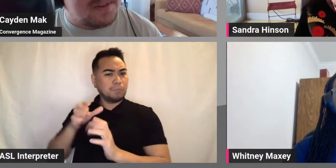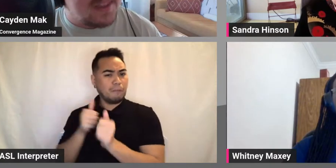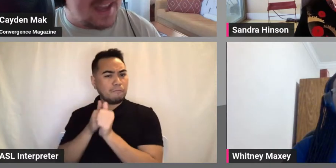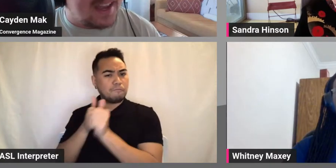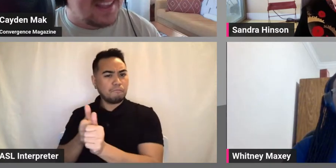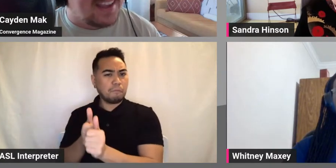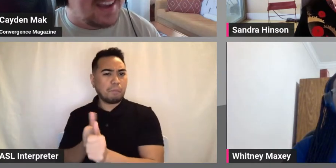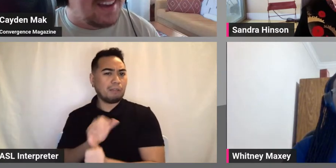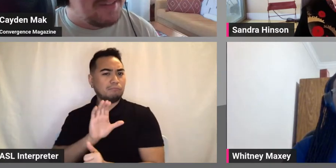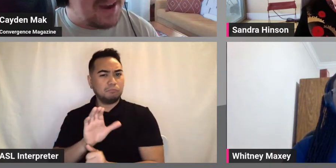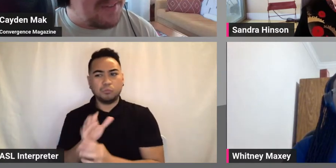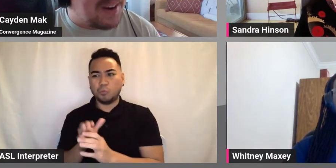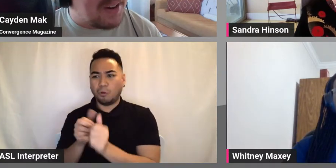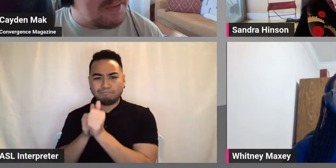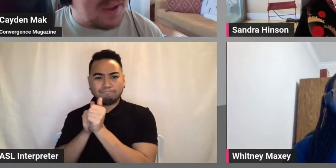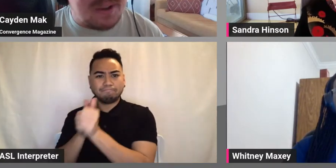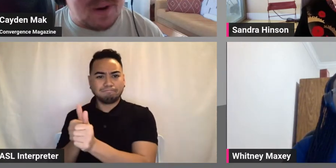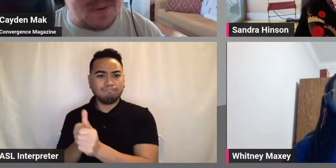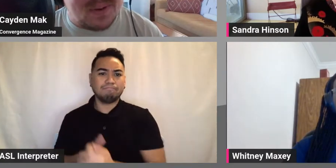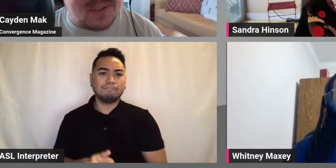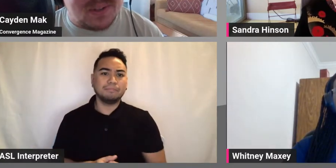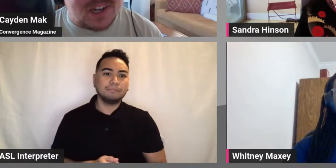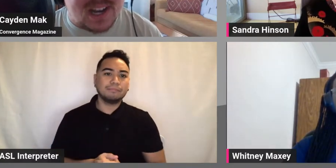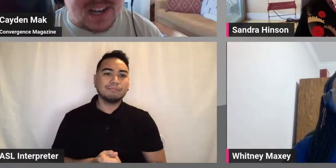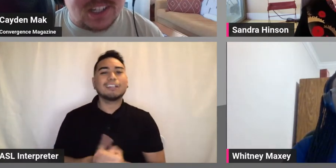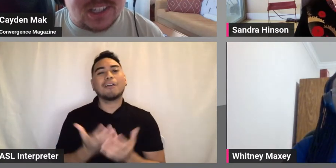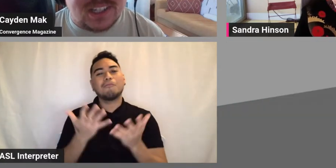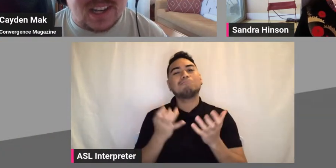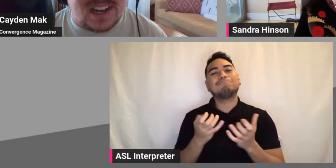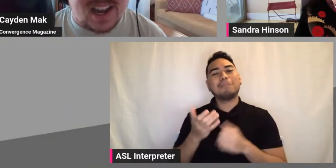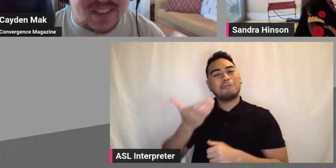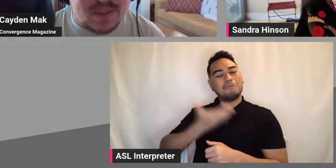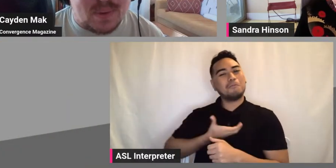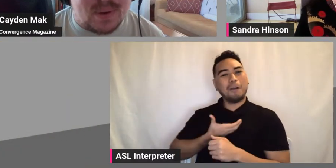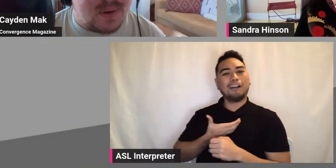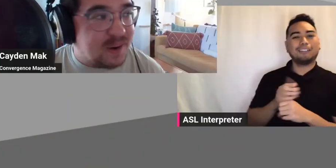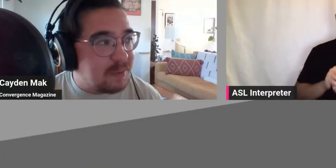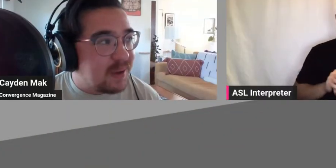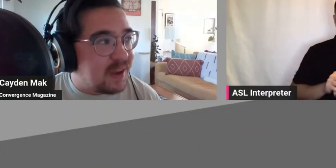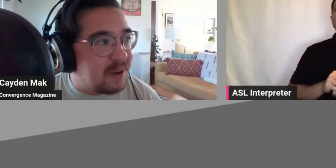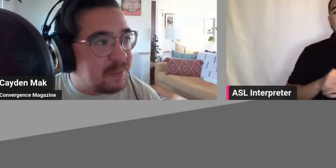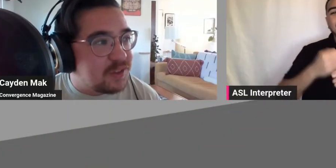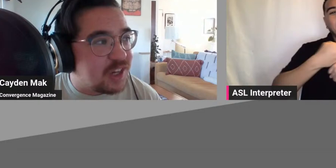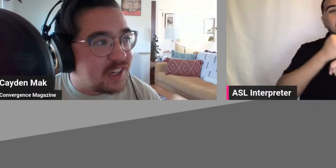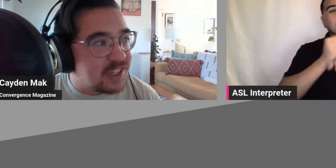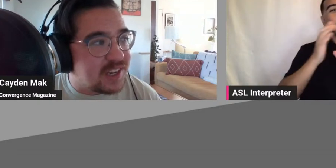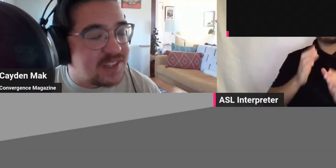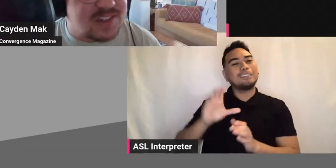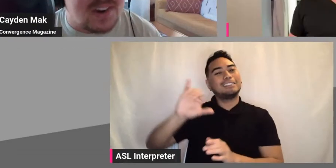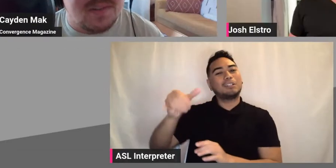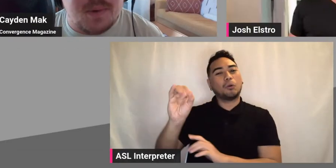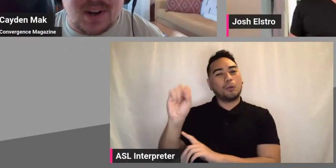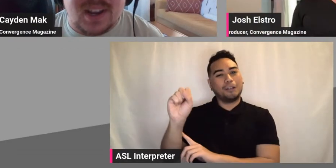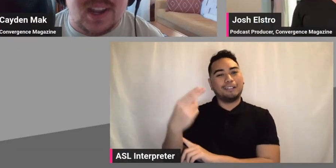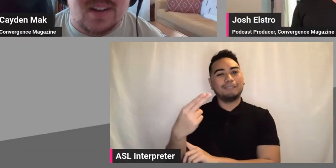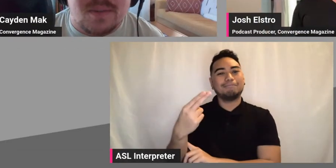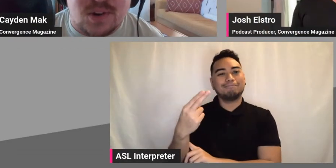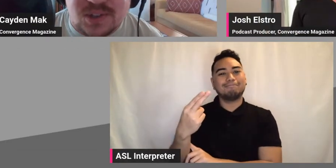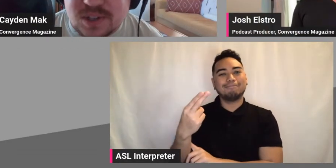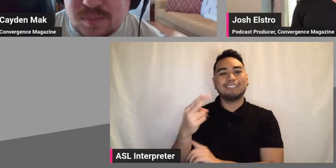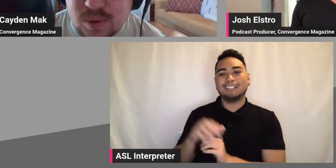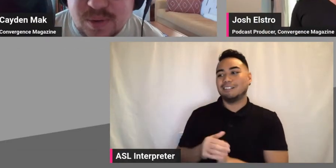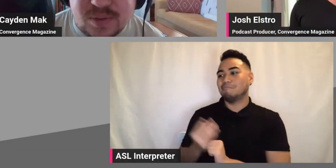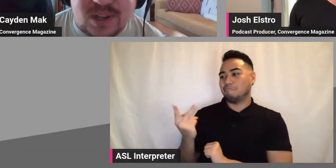in the spirit of that, I want to welcome our producer, Josh, onto the program. Josh and I started working